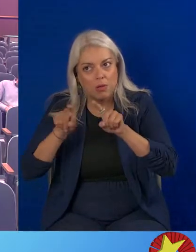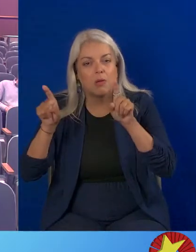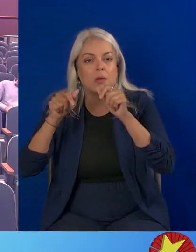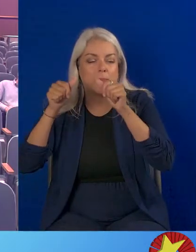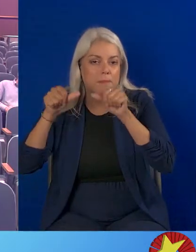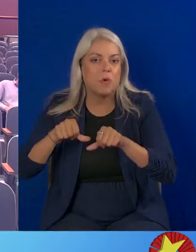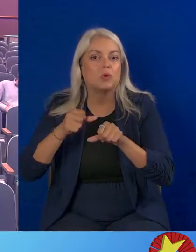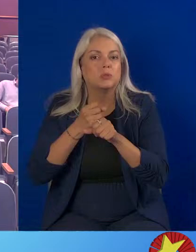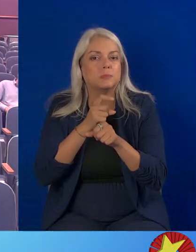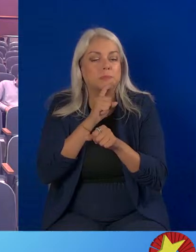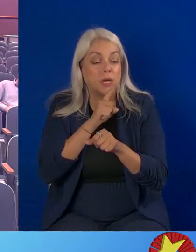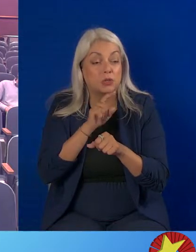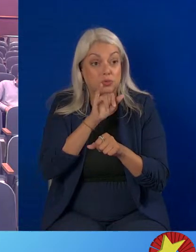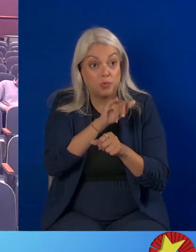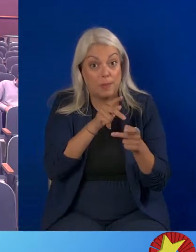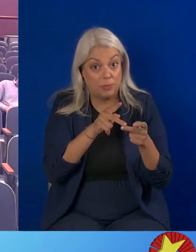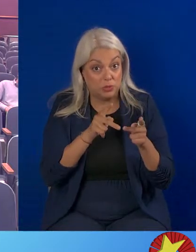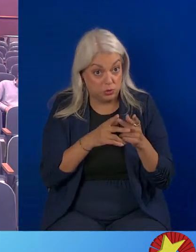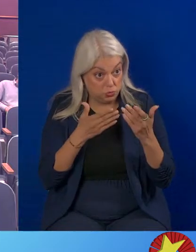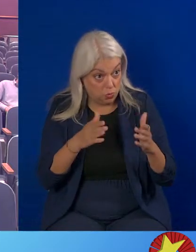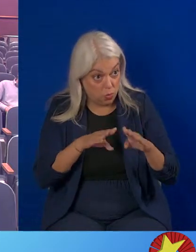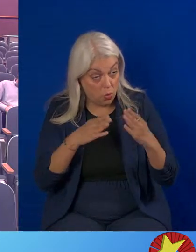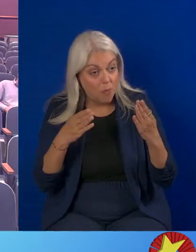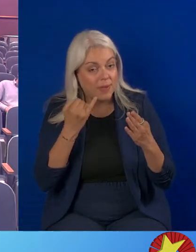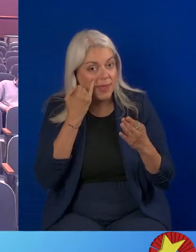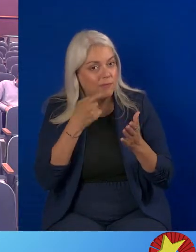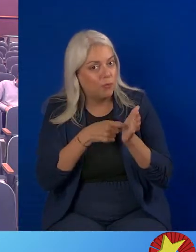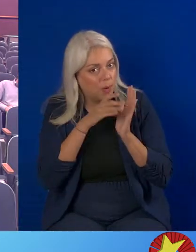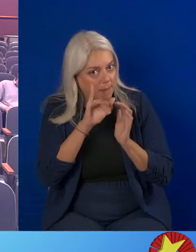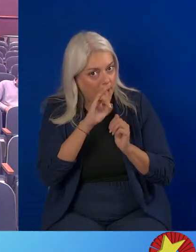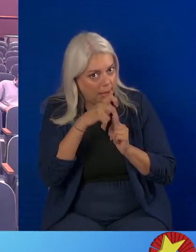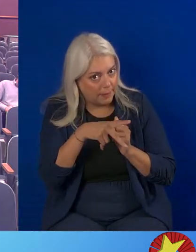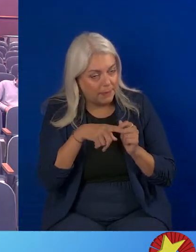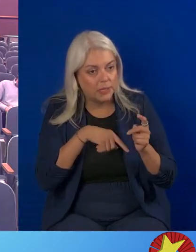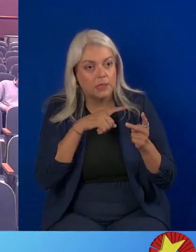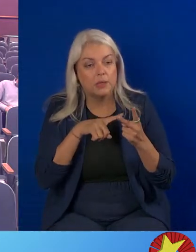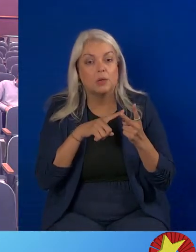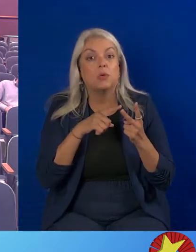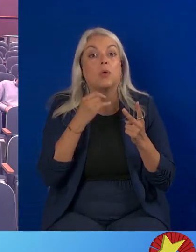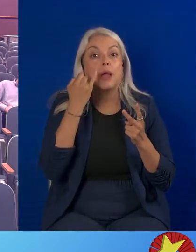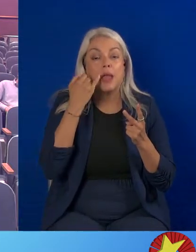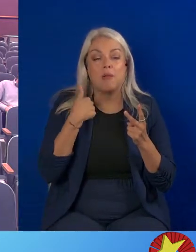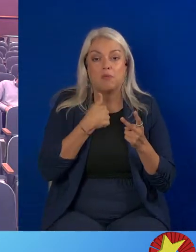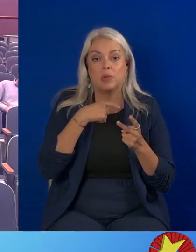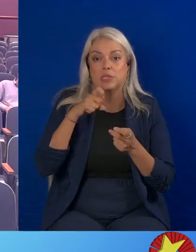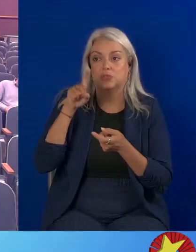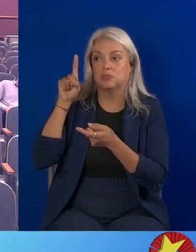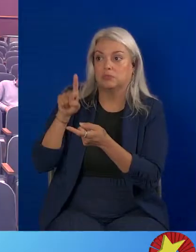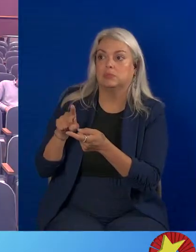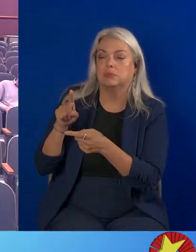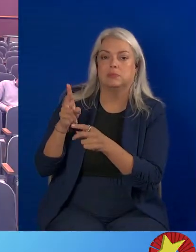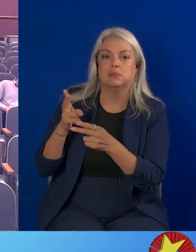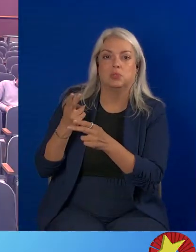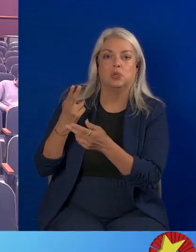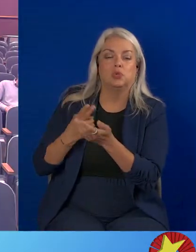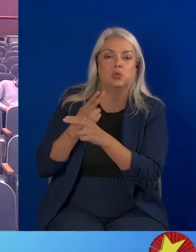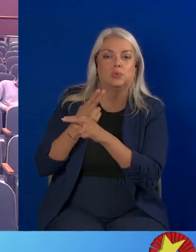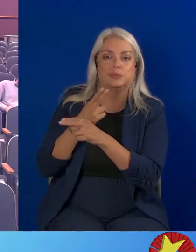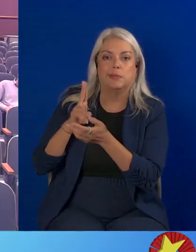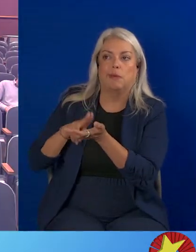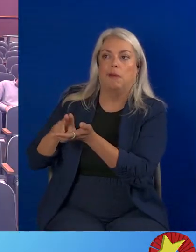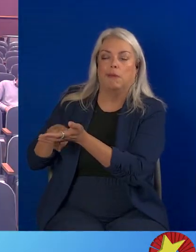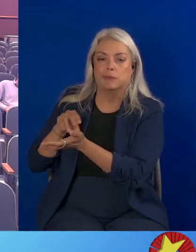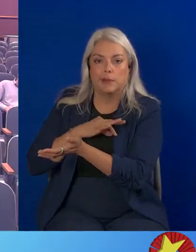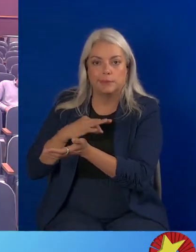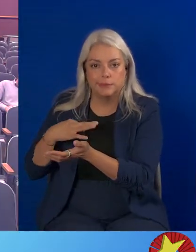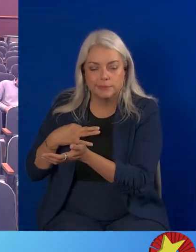by the student's IEP, needed to reduce contracted services, staff, or to maintain continuity of